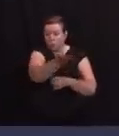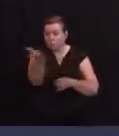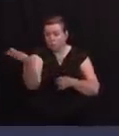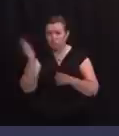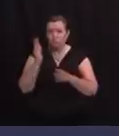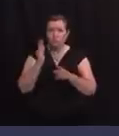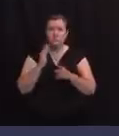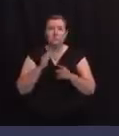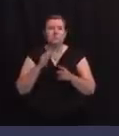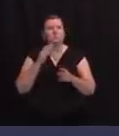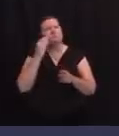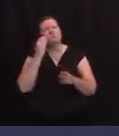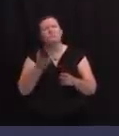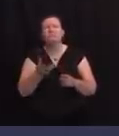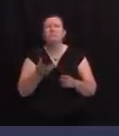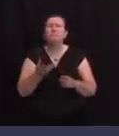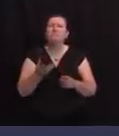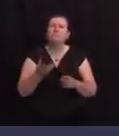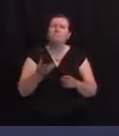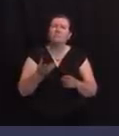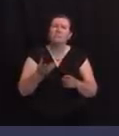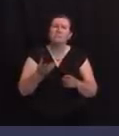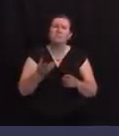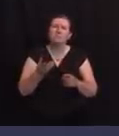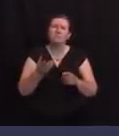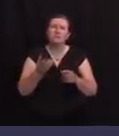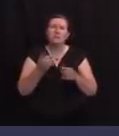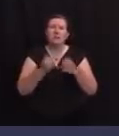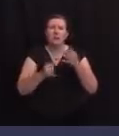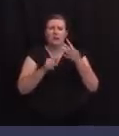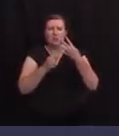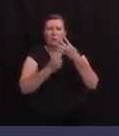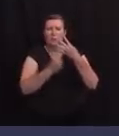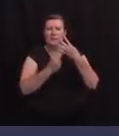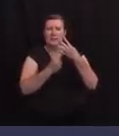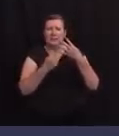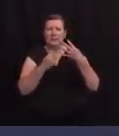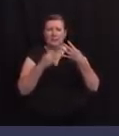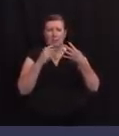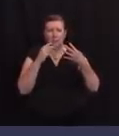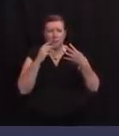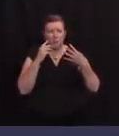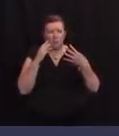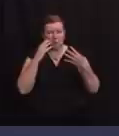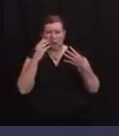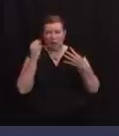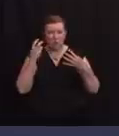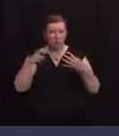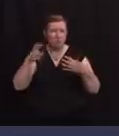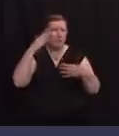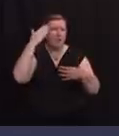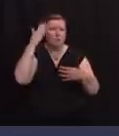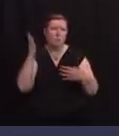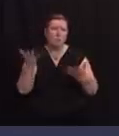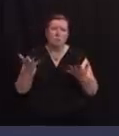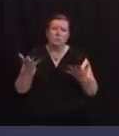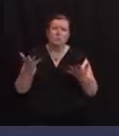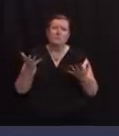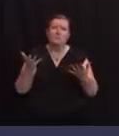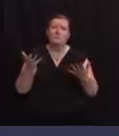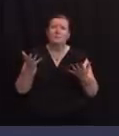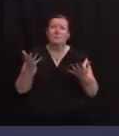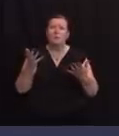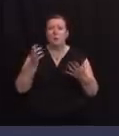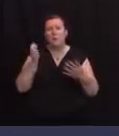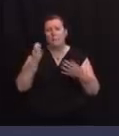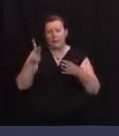sure we'll be on the road, Judy, at the end of the week. We might be. We shall see on that front, but we'll start. We'll be back to you then